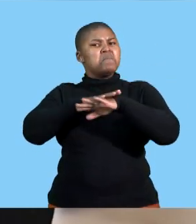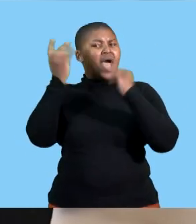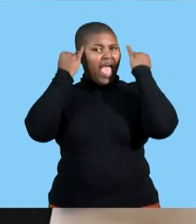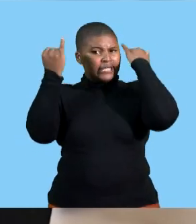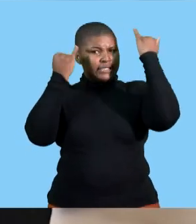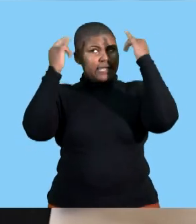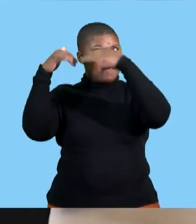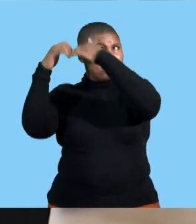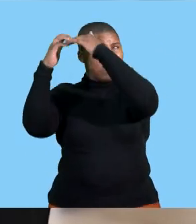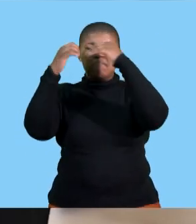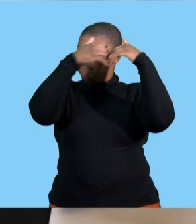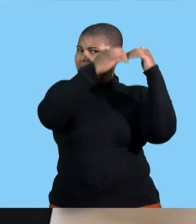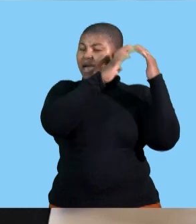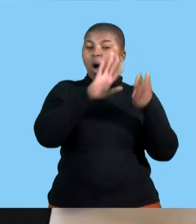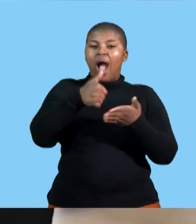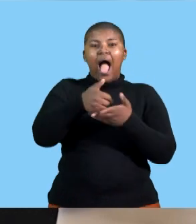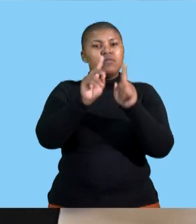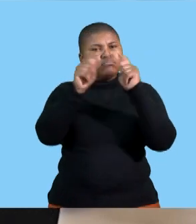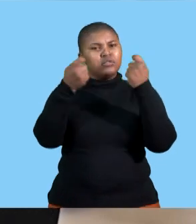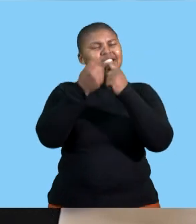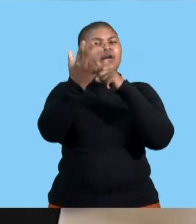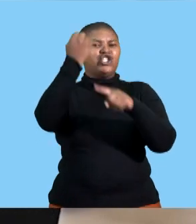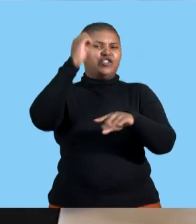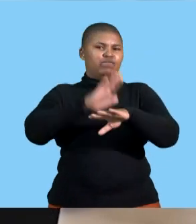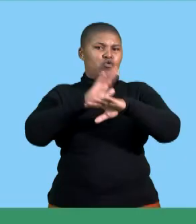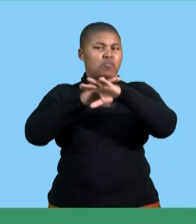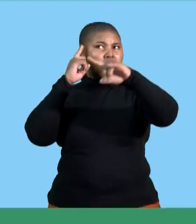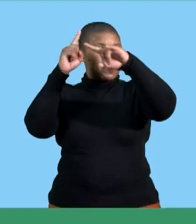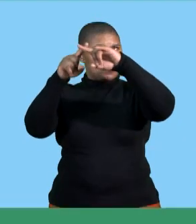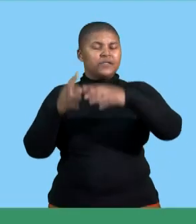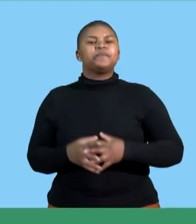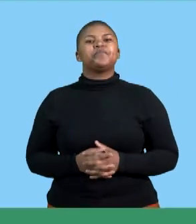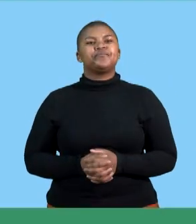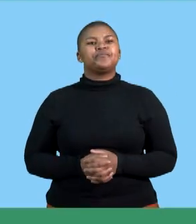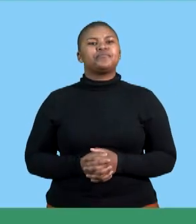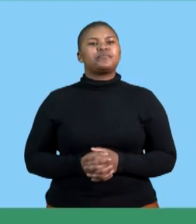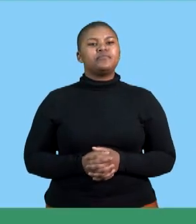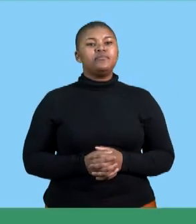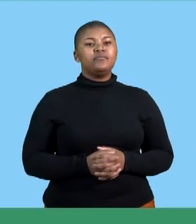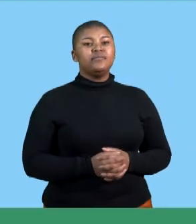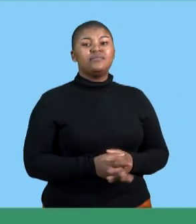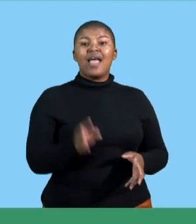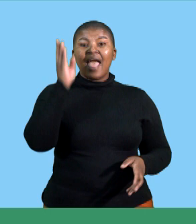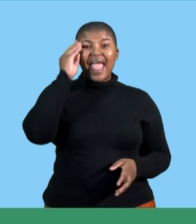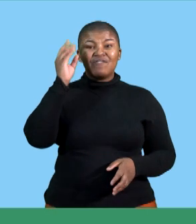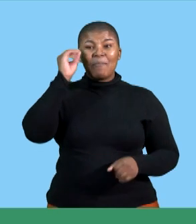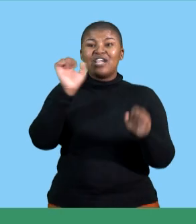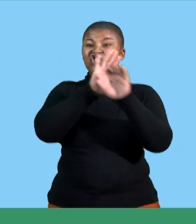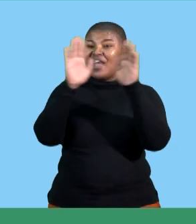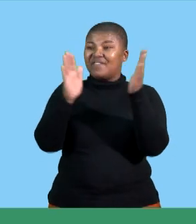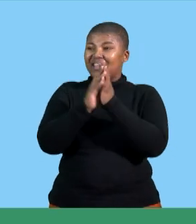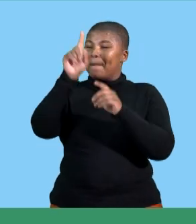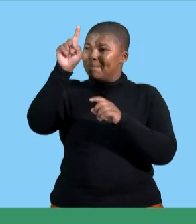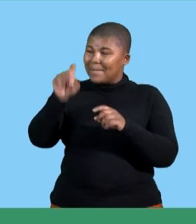the team to move forward or even to achieve goals quicker. All information must be shared. So obviously there's